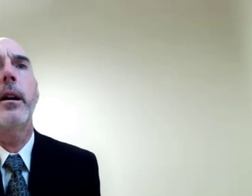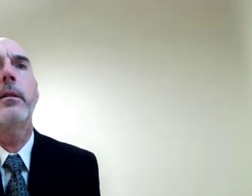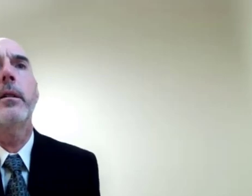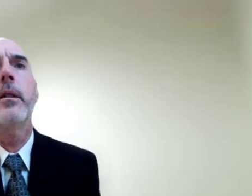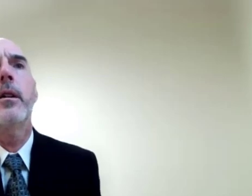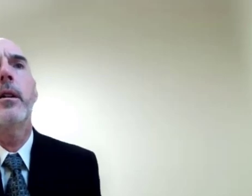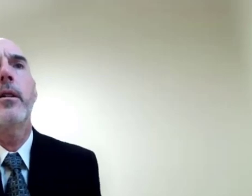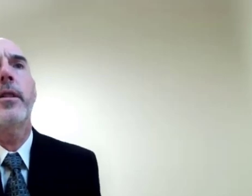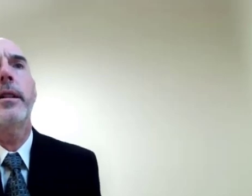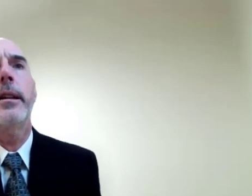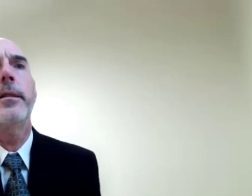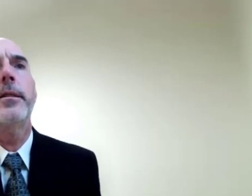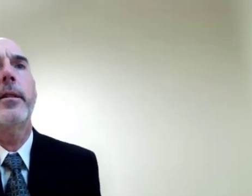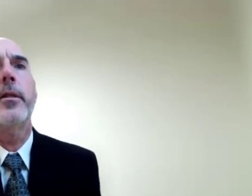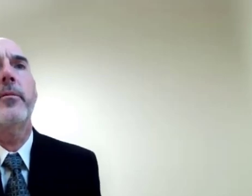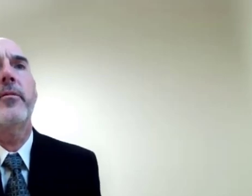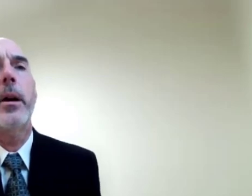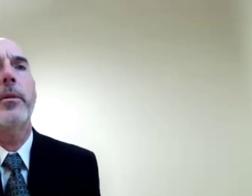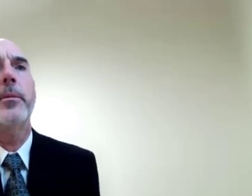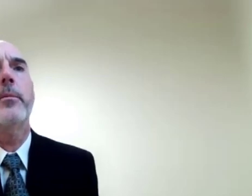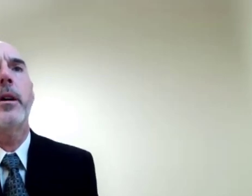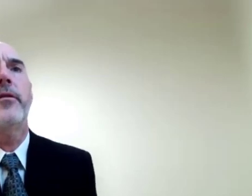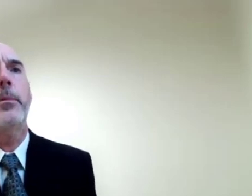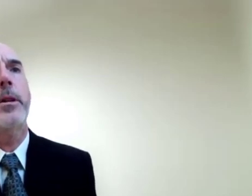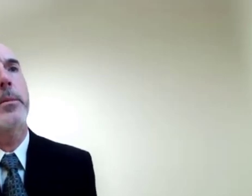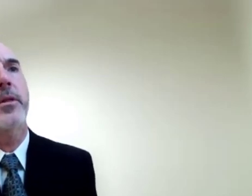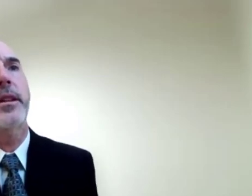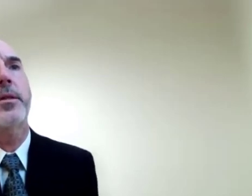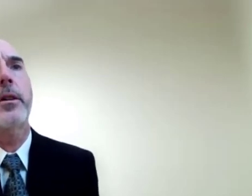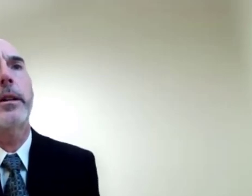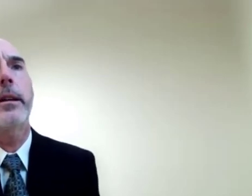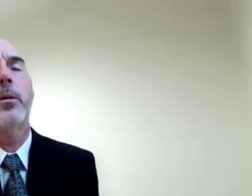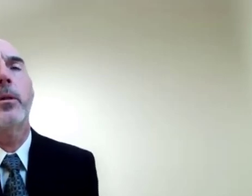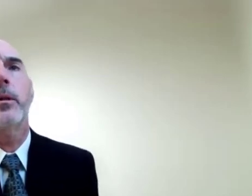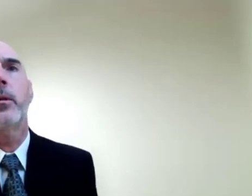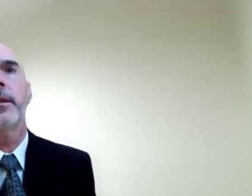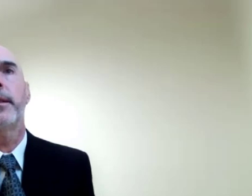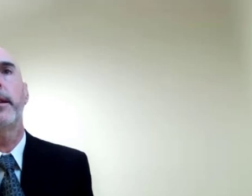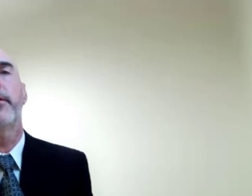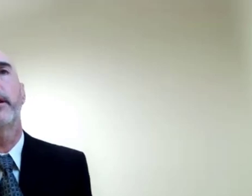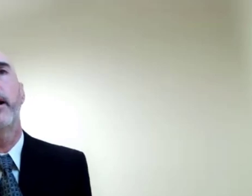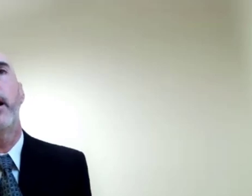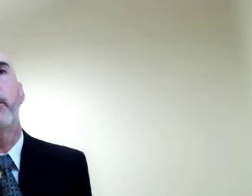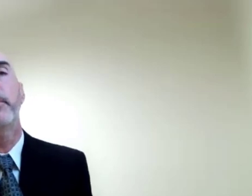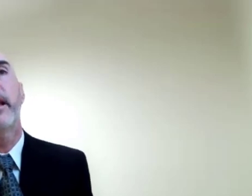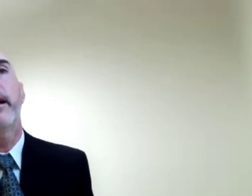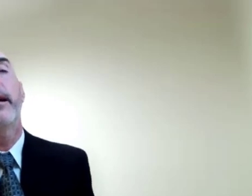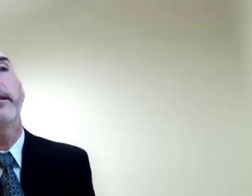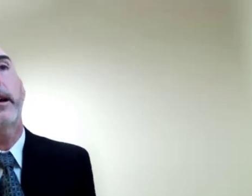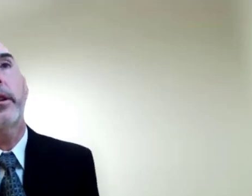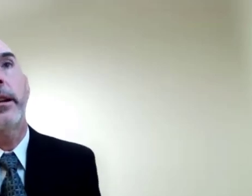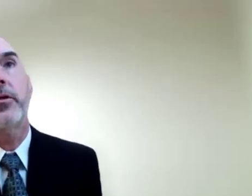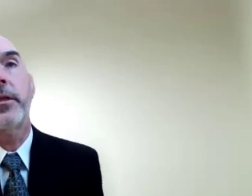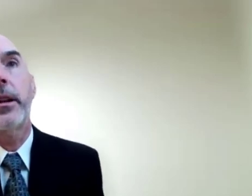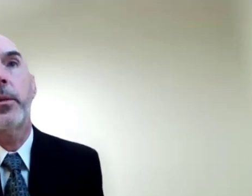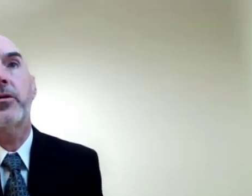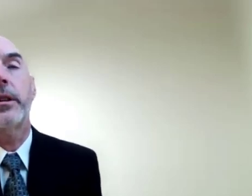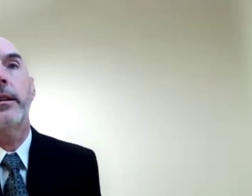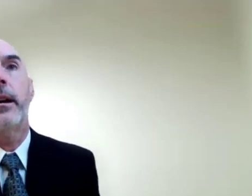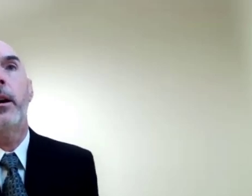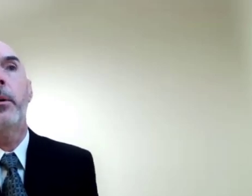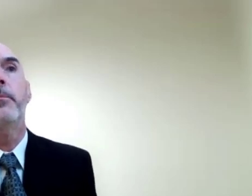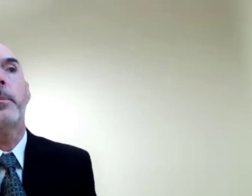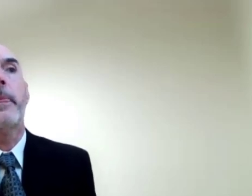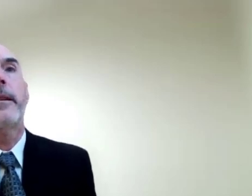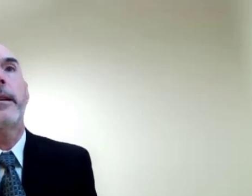leave for the needs of a family member's disability, or is it different? It's actually an interesting